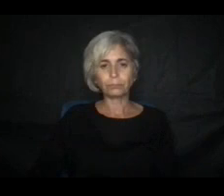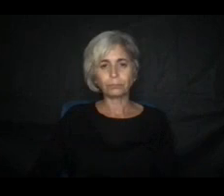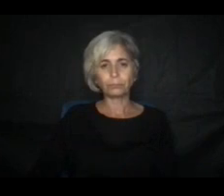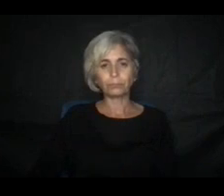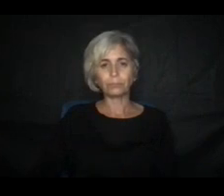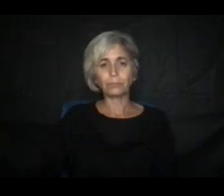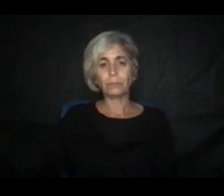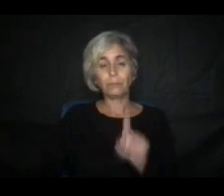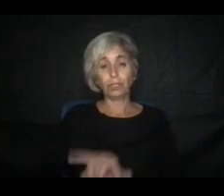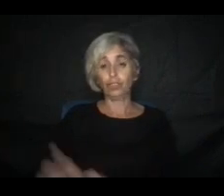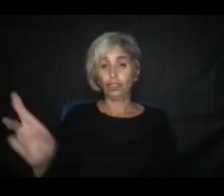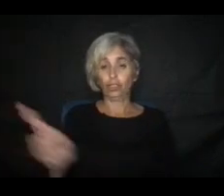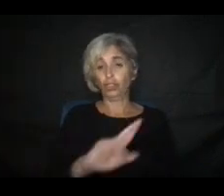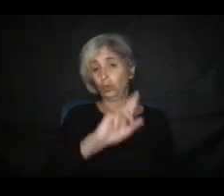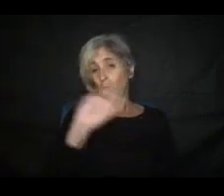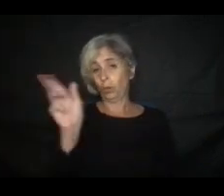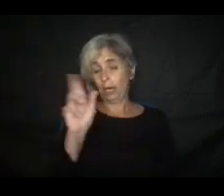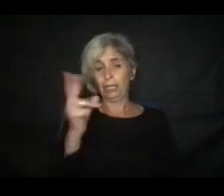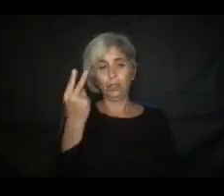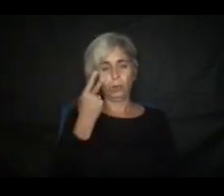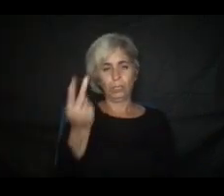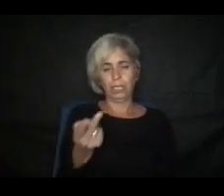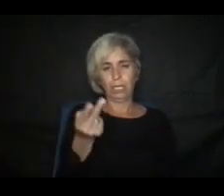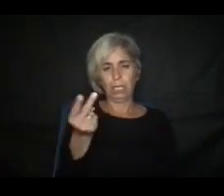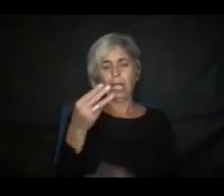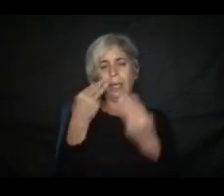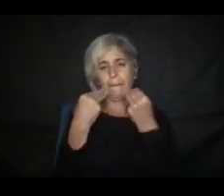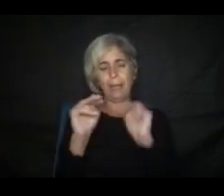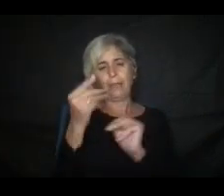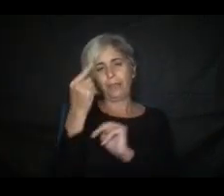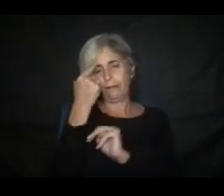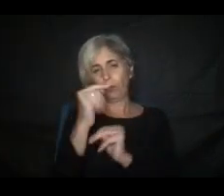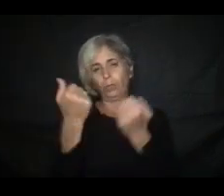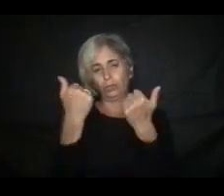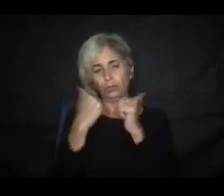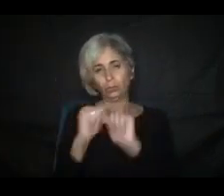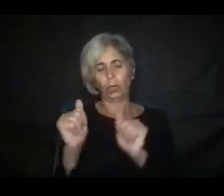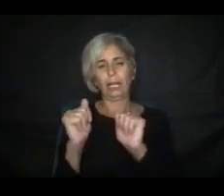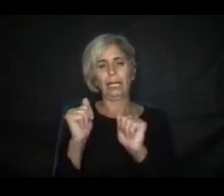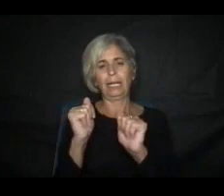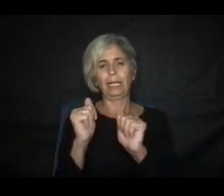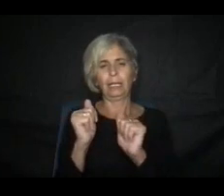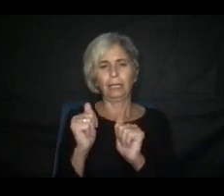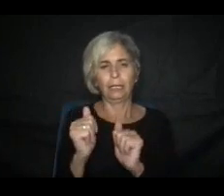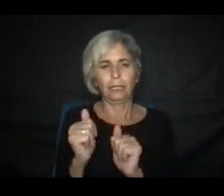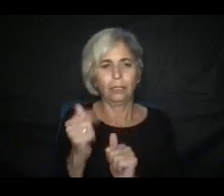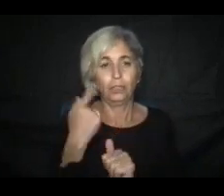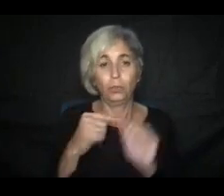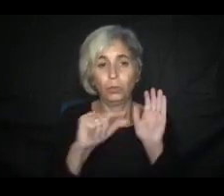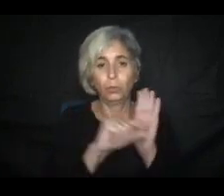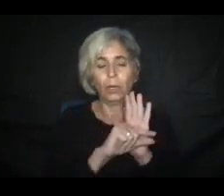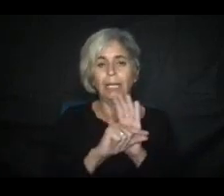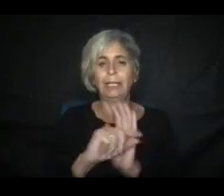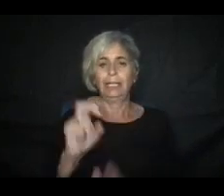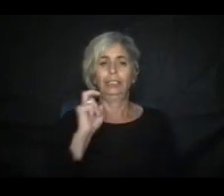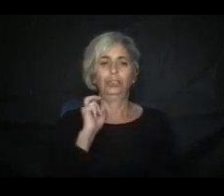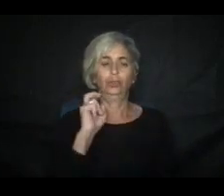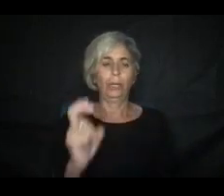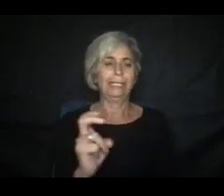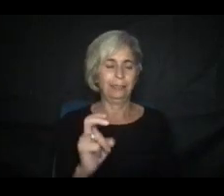To your right, you'll see a method for starting to grade transit. It is based on two things